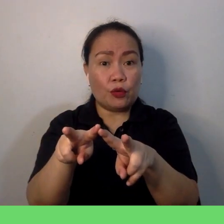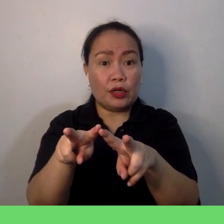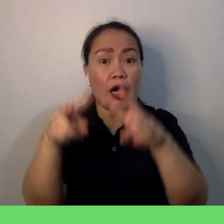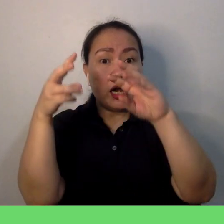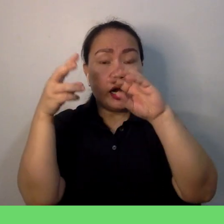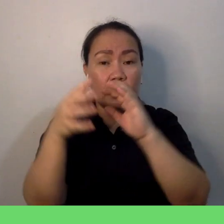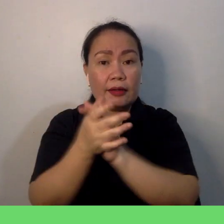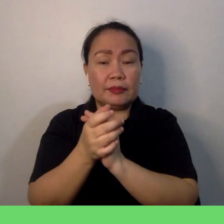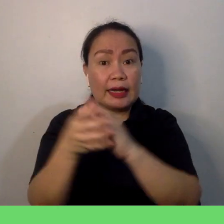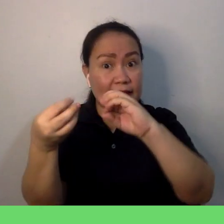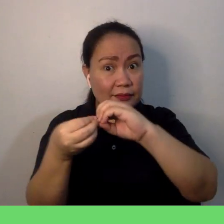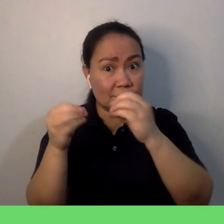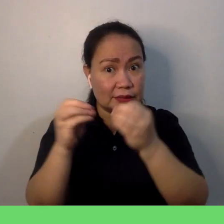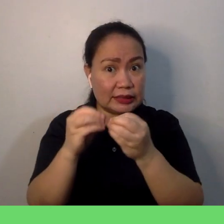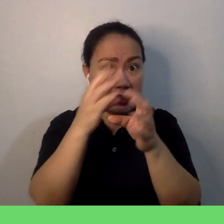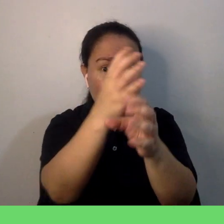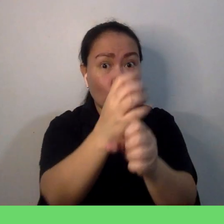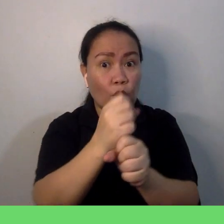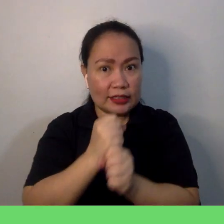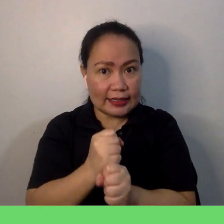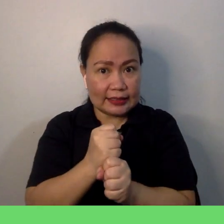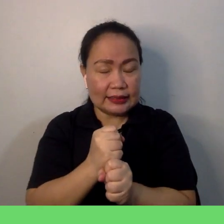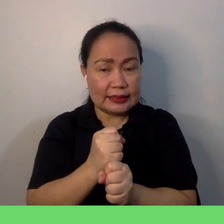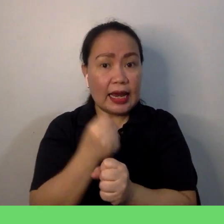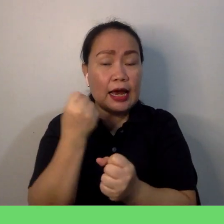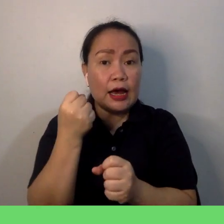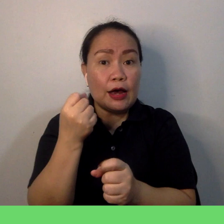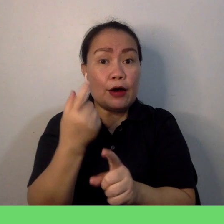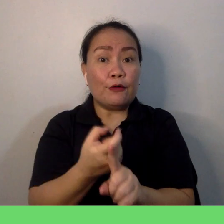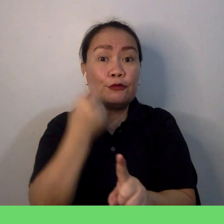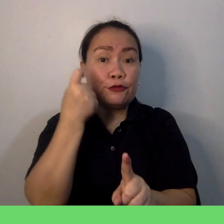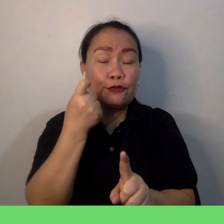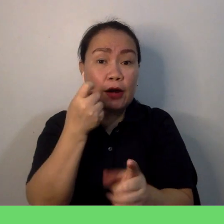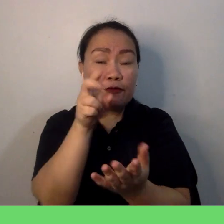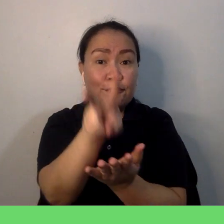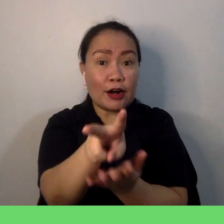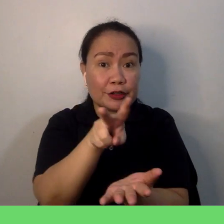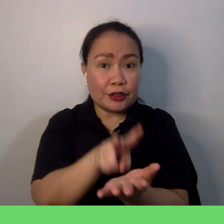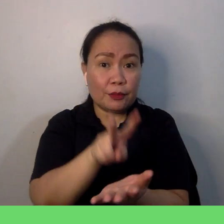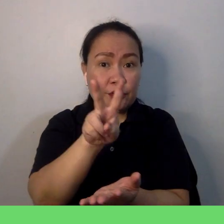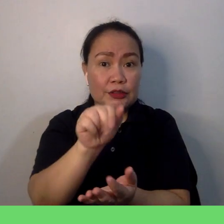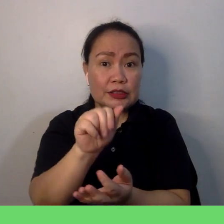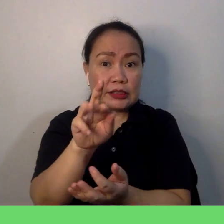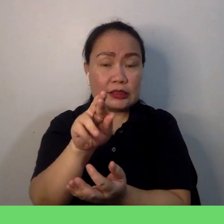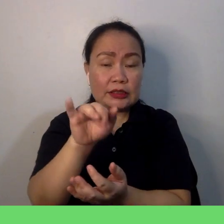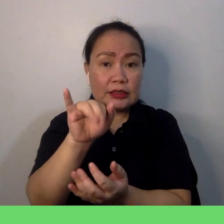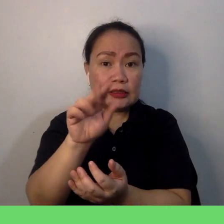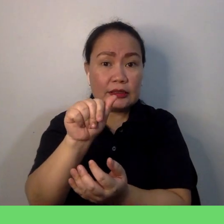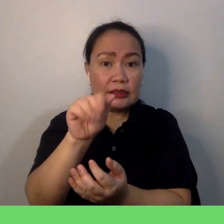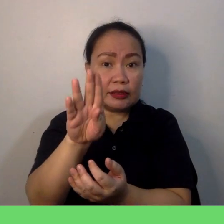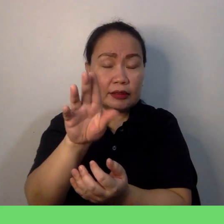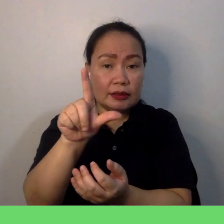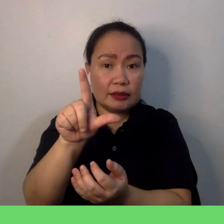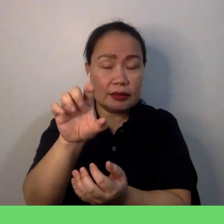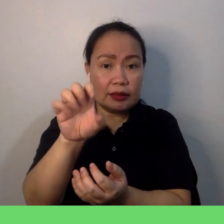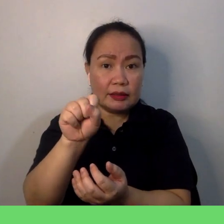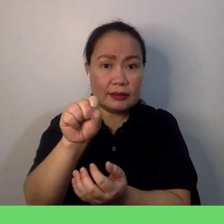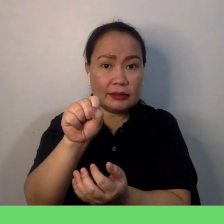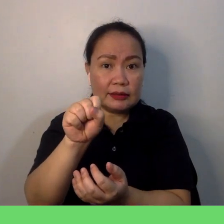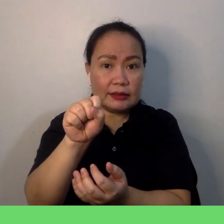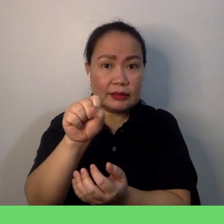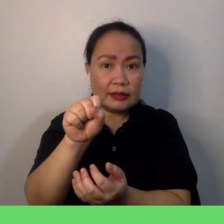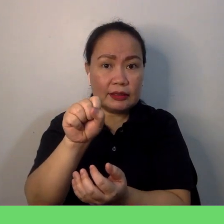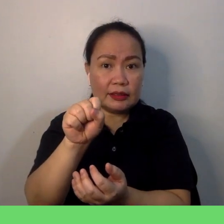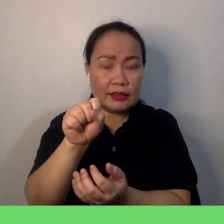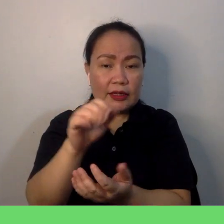natin based doon or from our variables. Ano ba tong variables na to? Ito yung pinag-aaralan